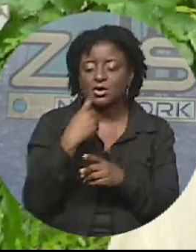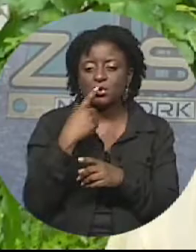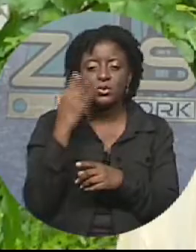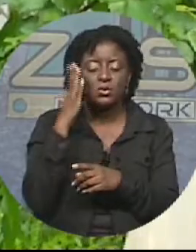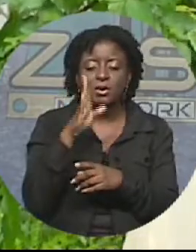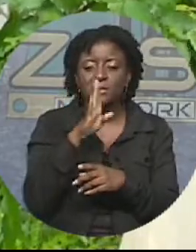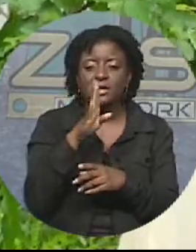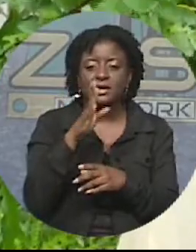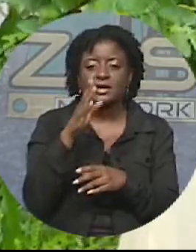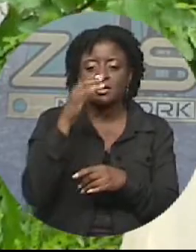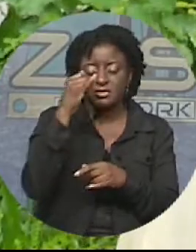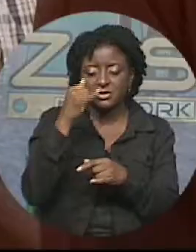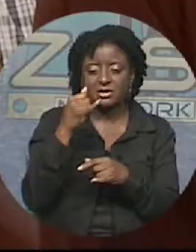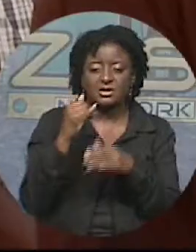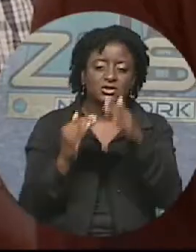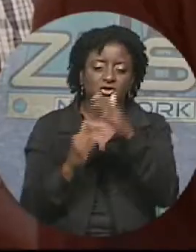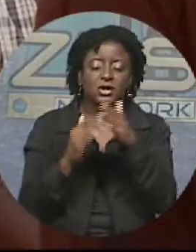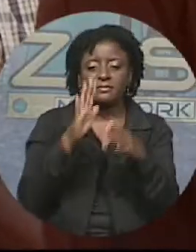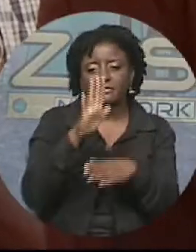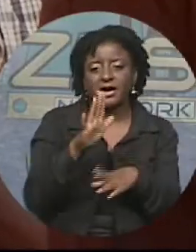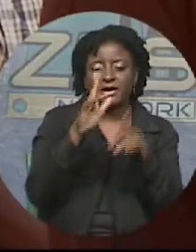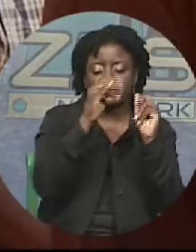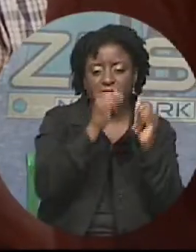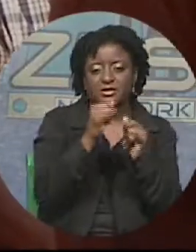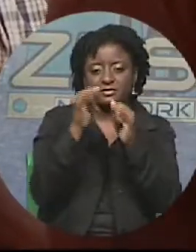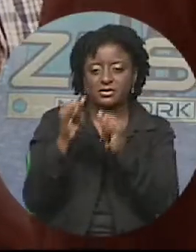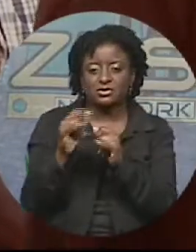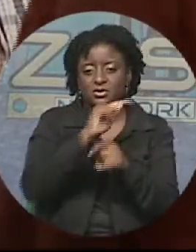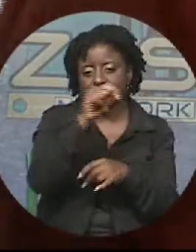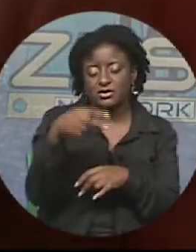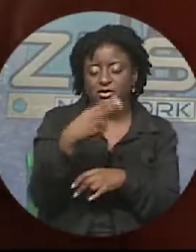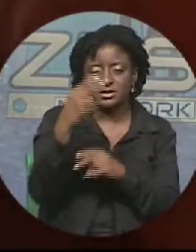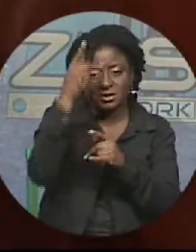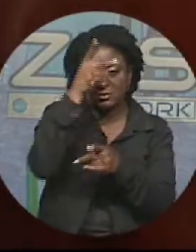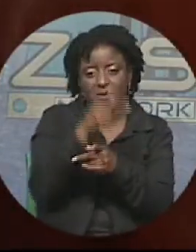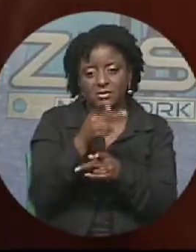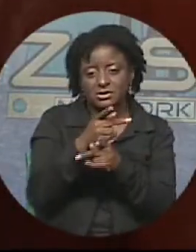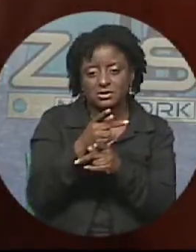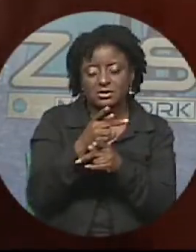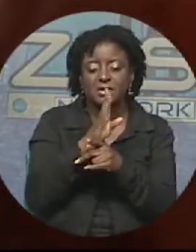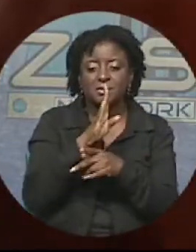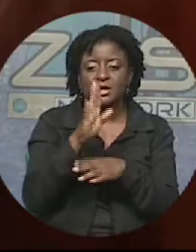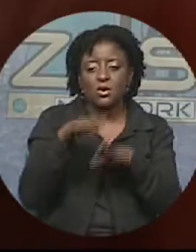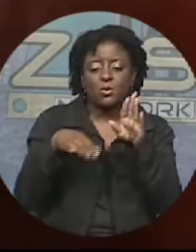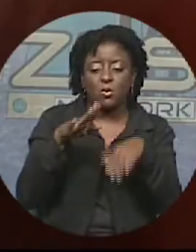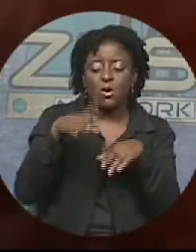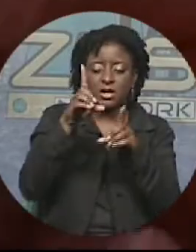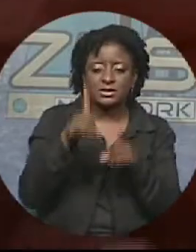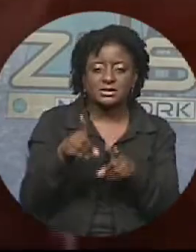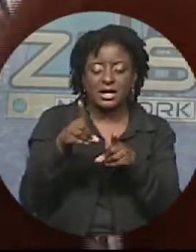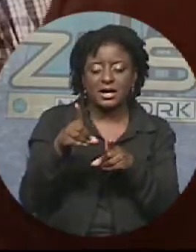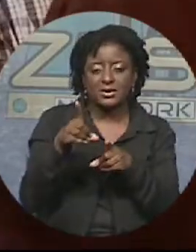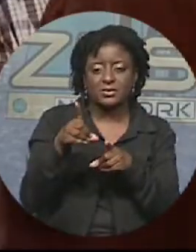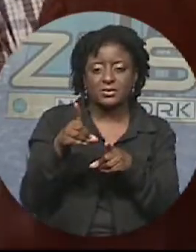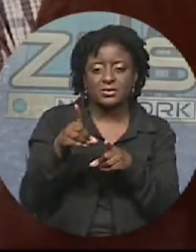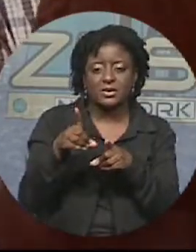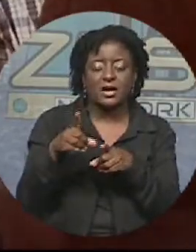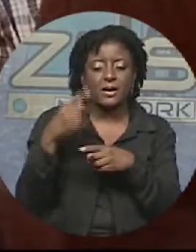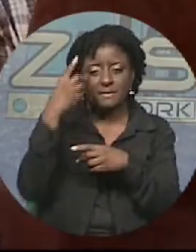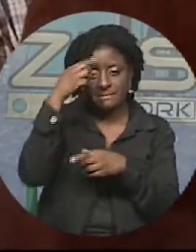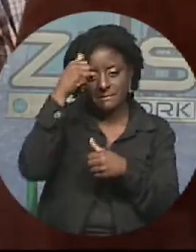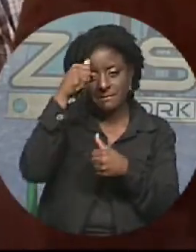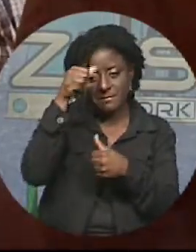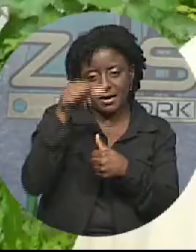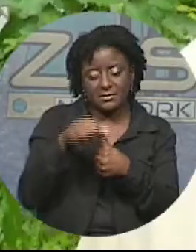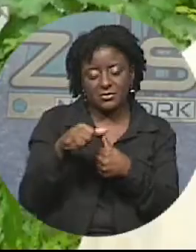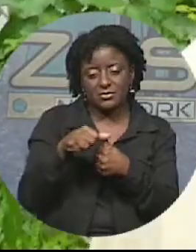last five individuals are. Thursday promises to be a walk down memory lane, all under the patronage of the Prime Minister, the Right Honourable